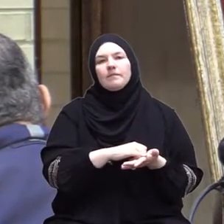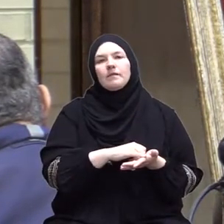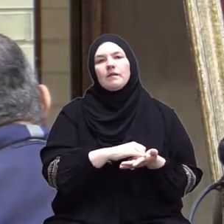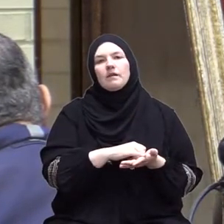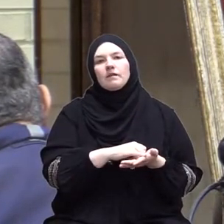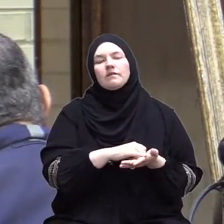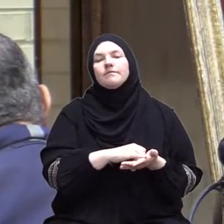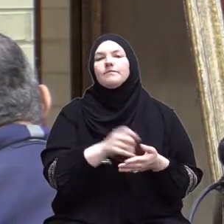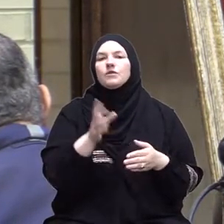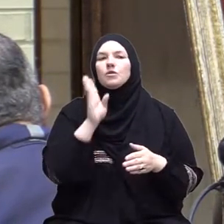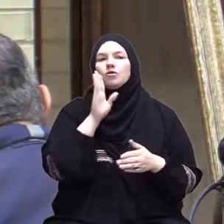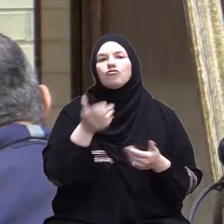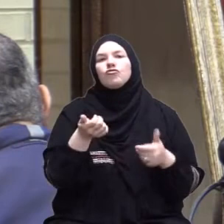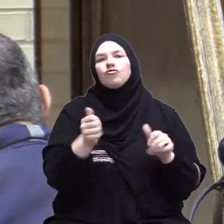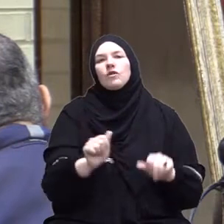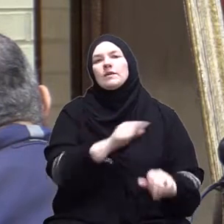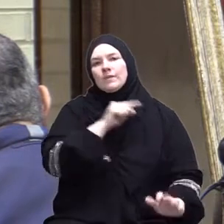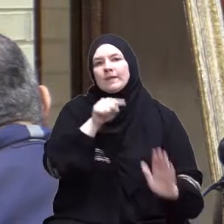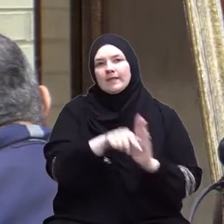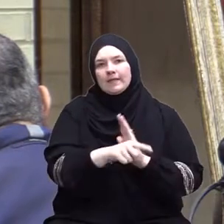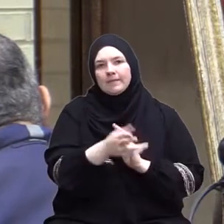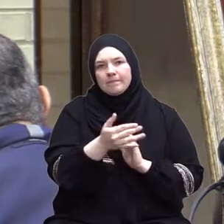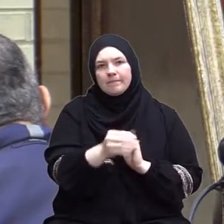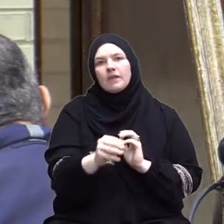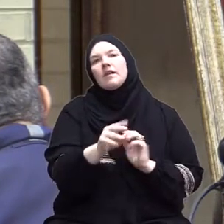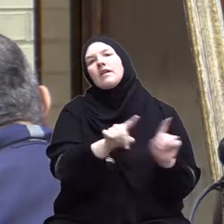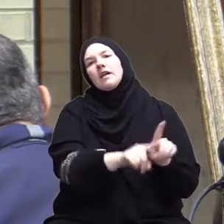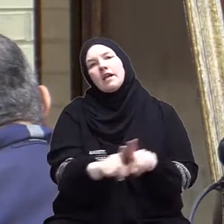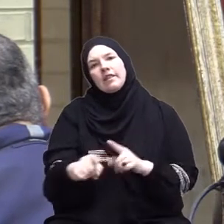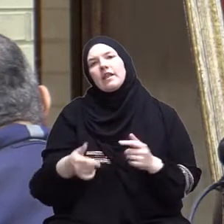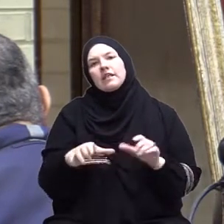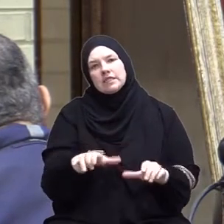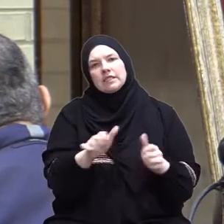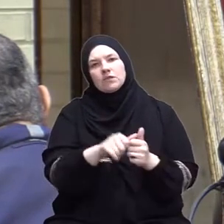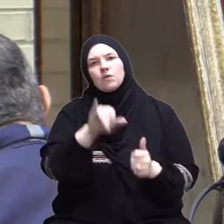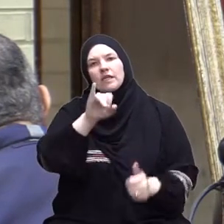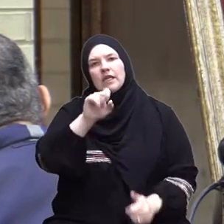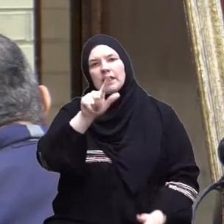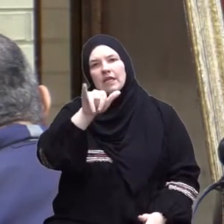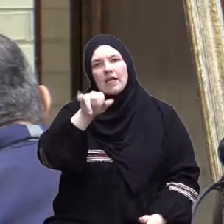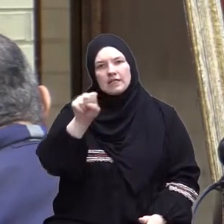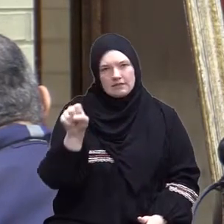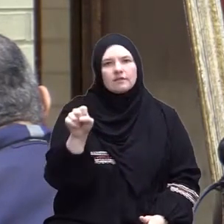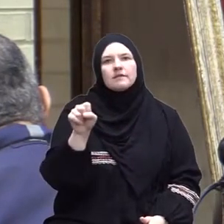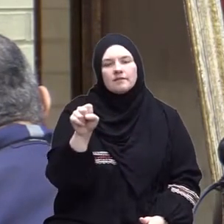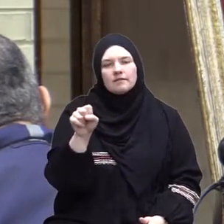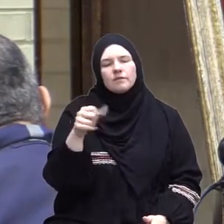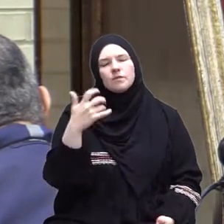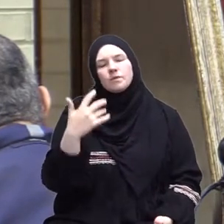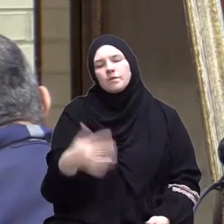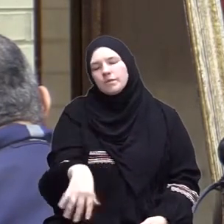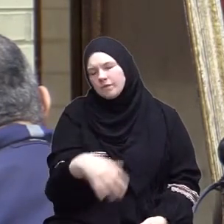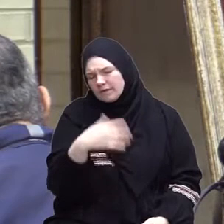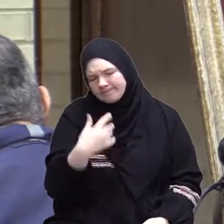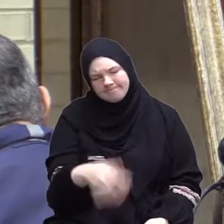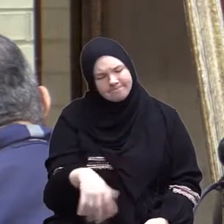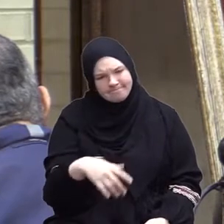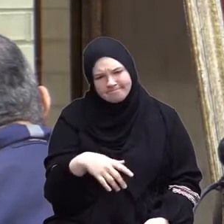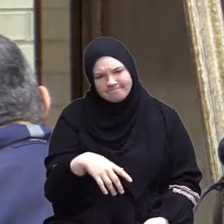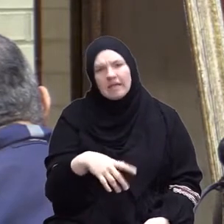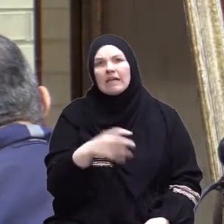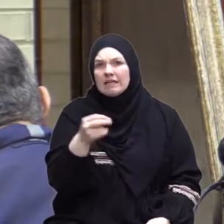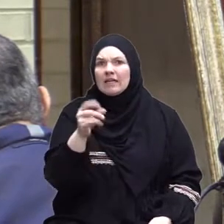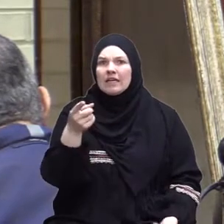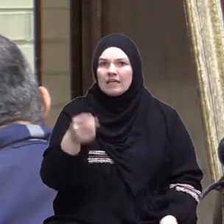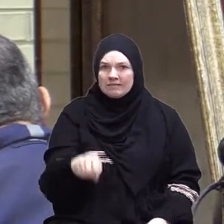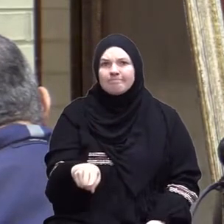were going to try to kill him as they did to Elias. Amazing prophecy. And it